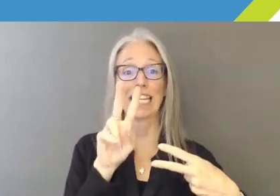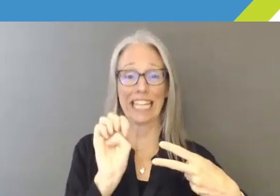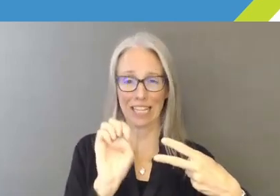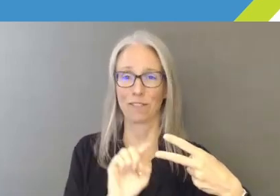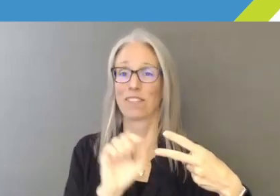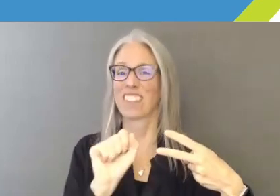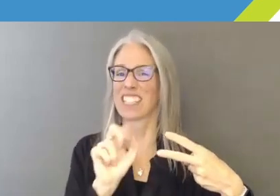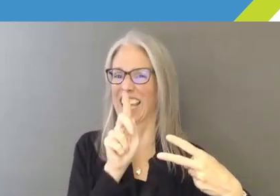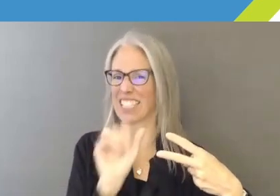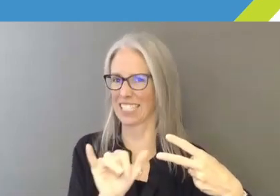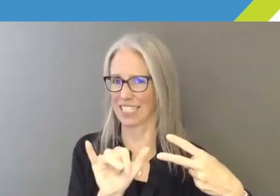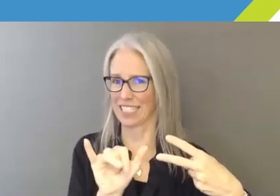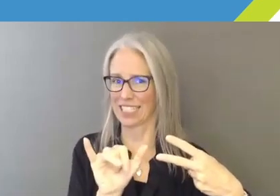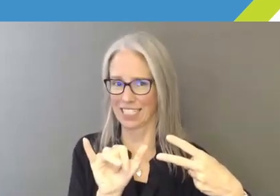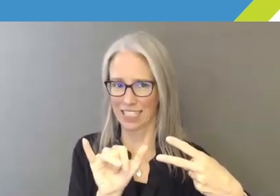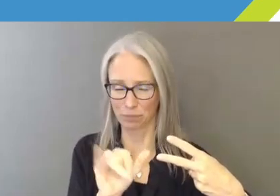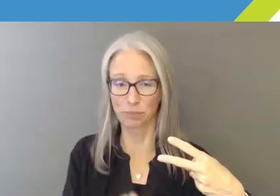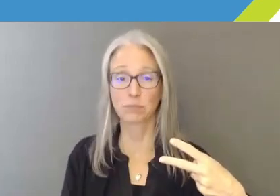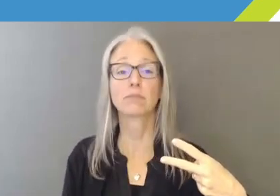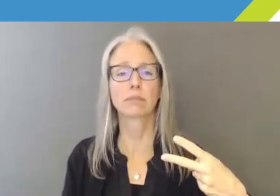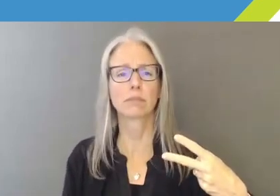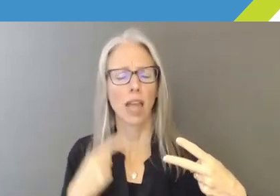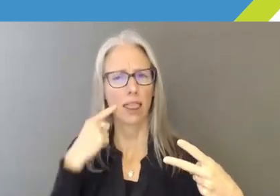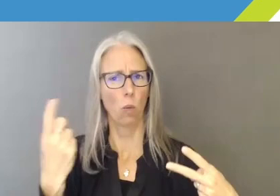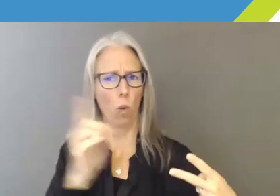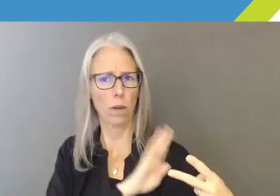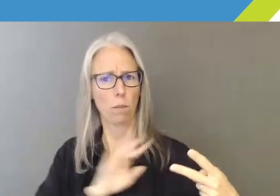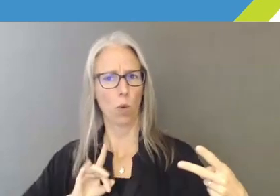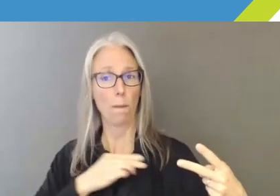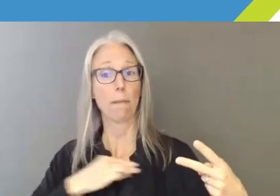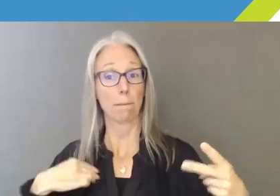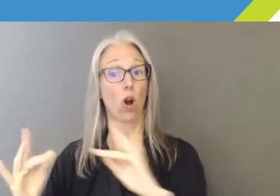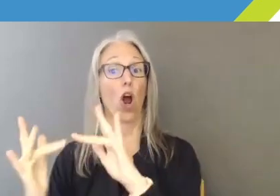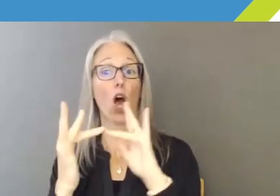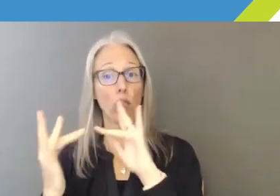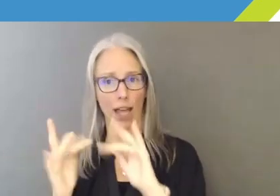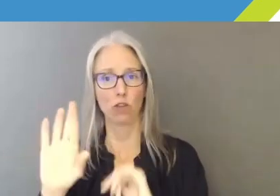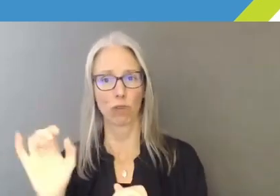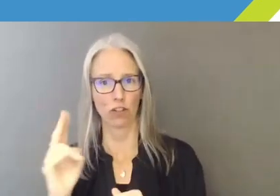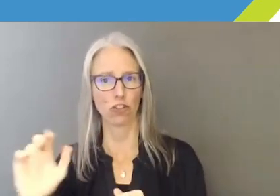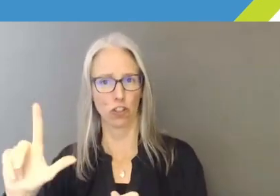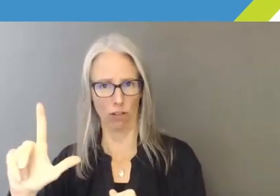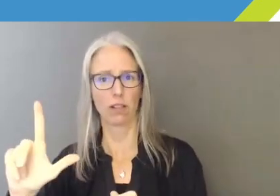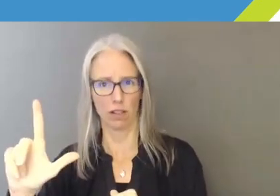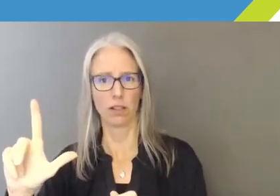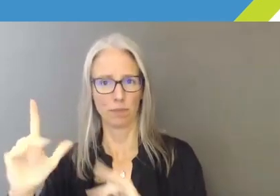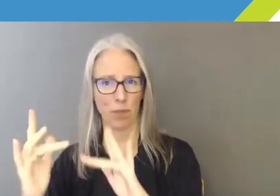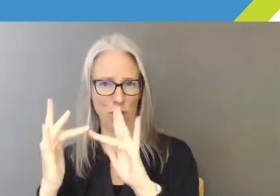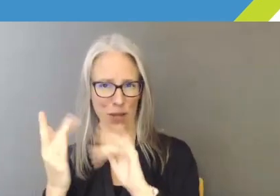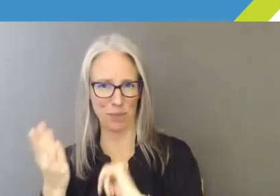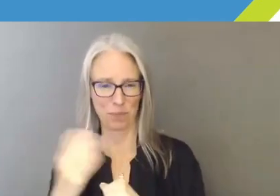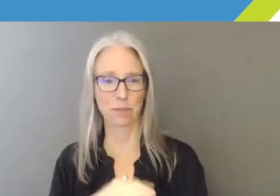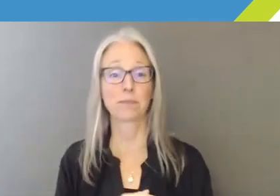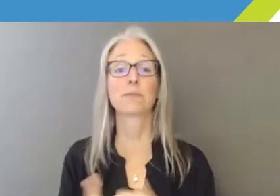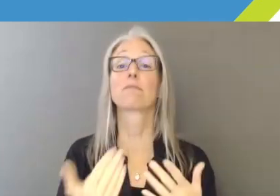Van Ostrand. We have, I believe, one of the board members is joining us online, Rachel Gomel.